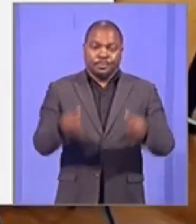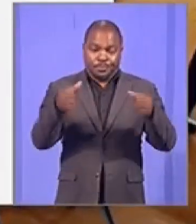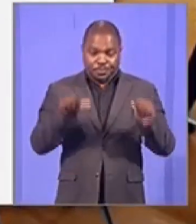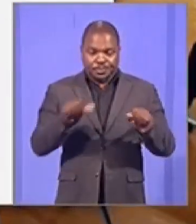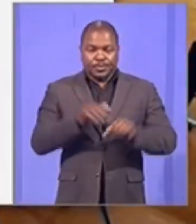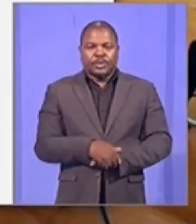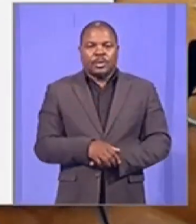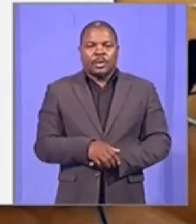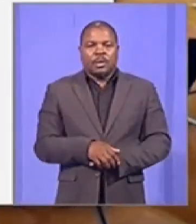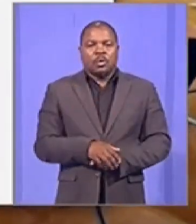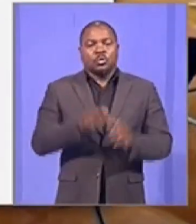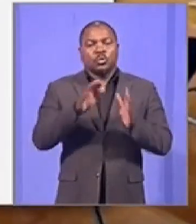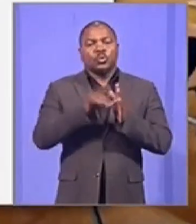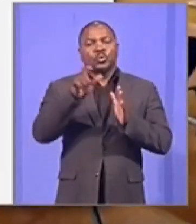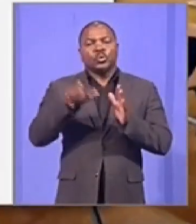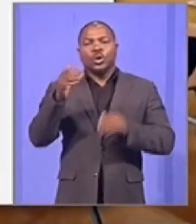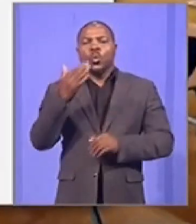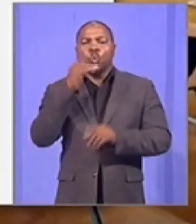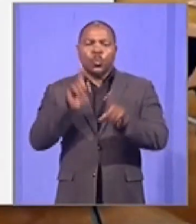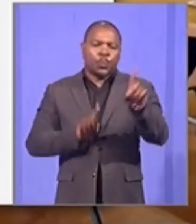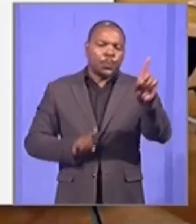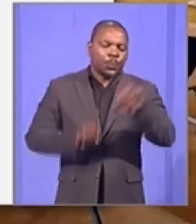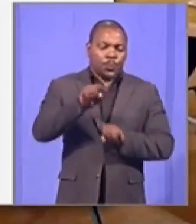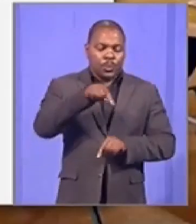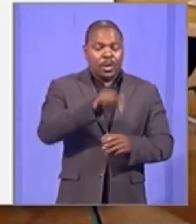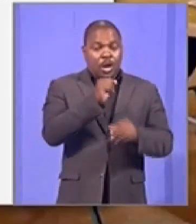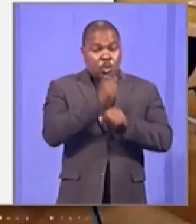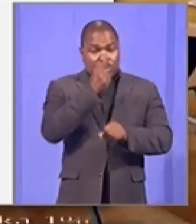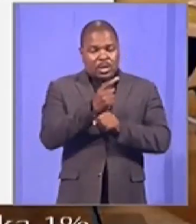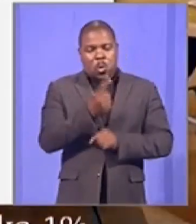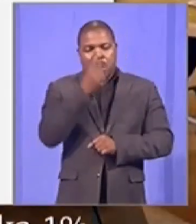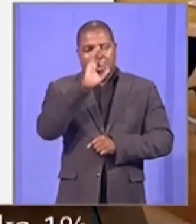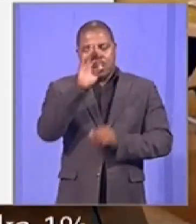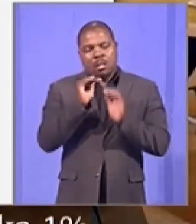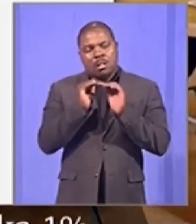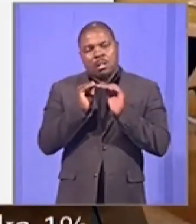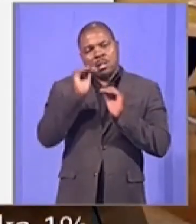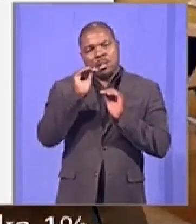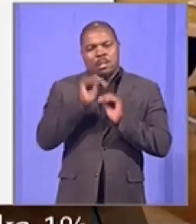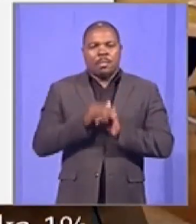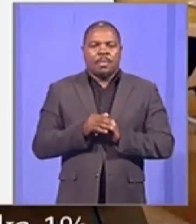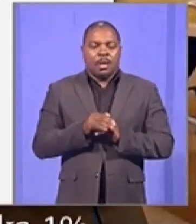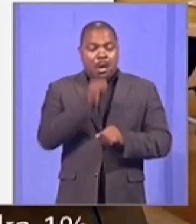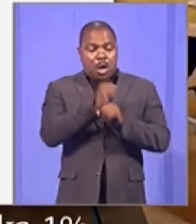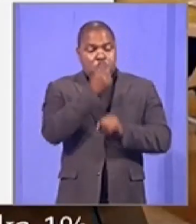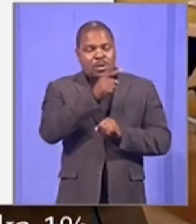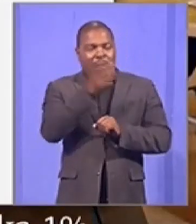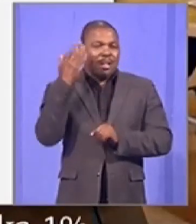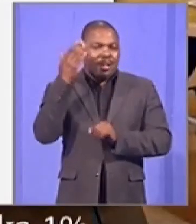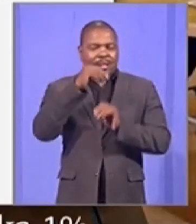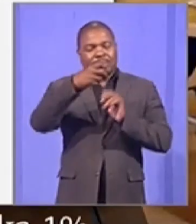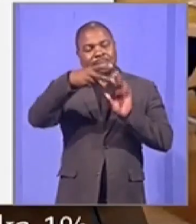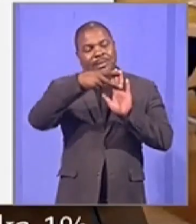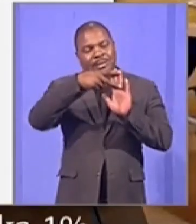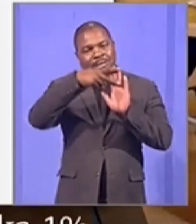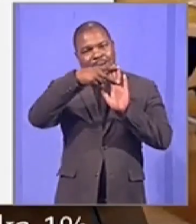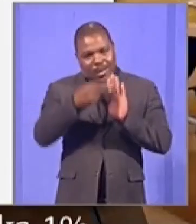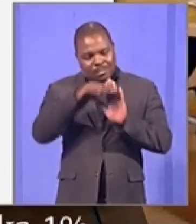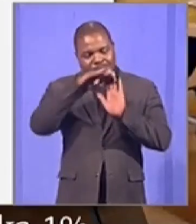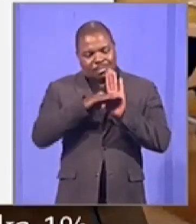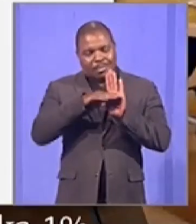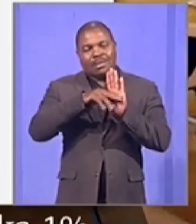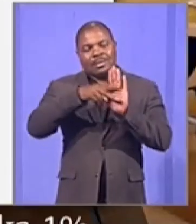Khabagare seelo sa barutwana ba ba falotseng mo Gauteng se oketsegile ka persente e le 1. Gauteng e ragilwe mo maemong a bobedi ke